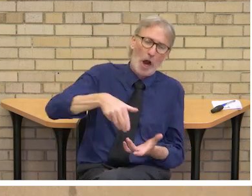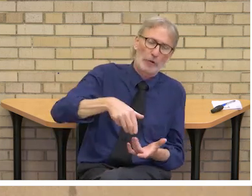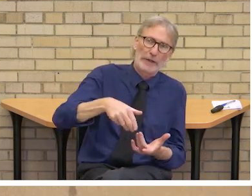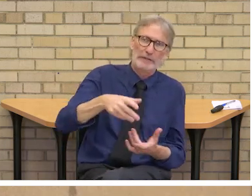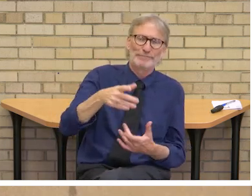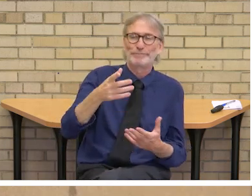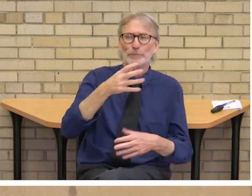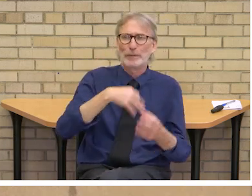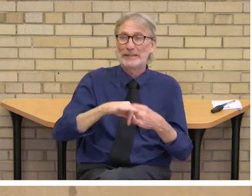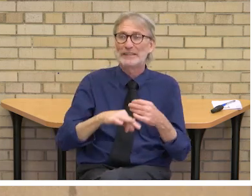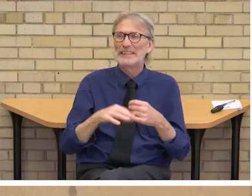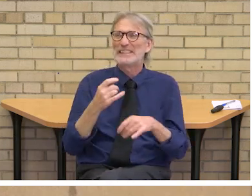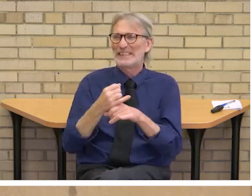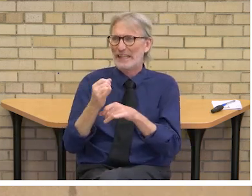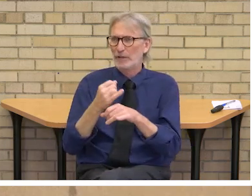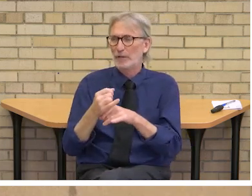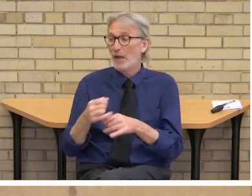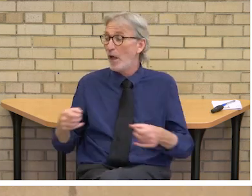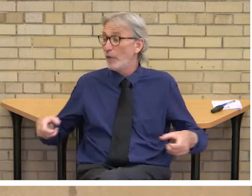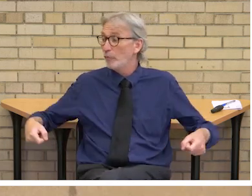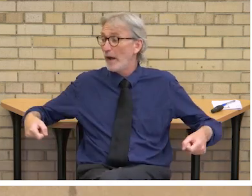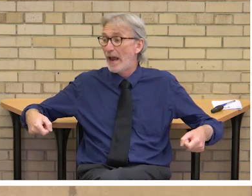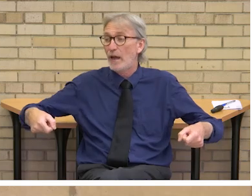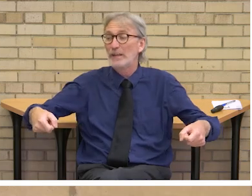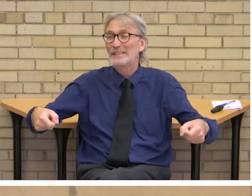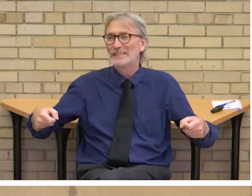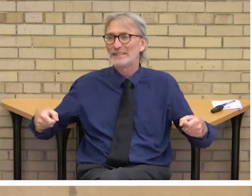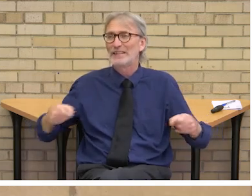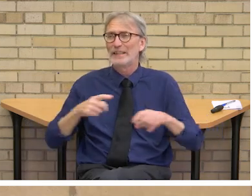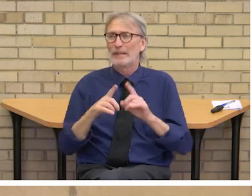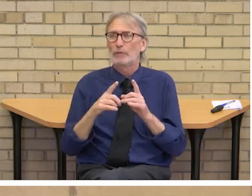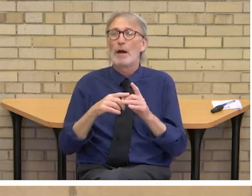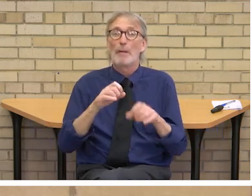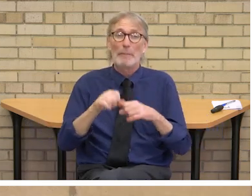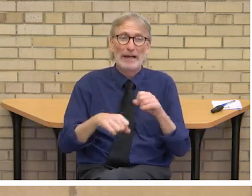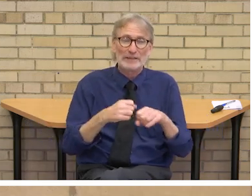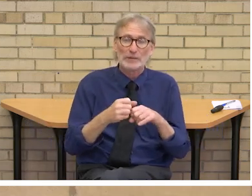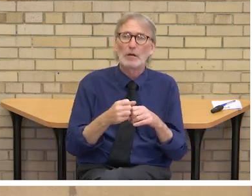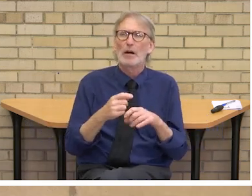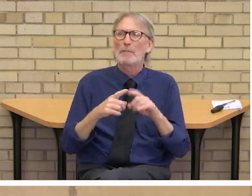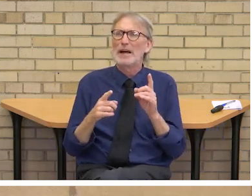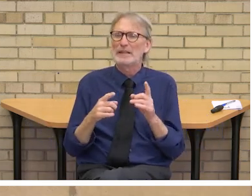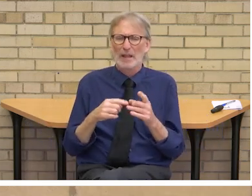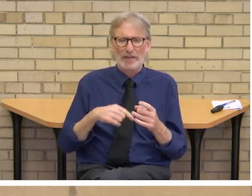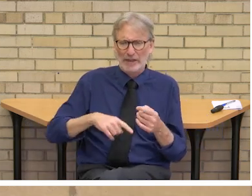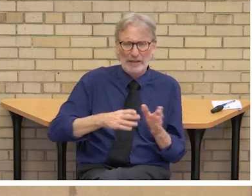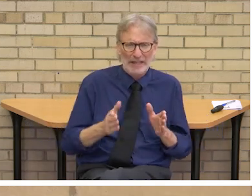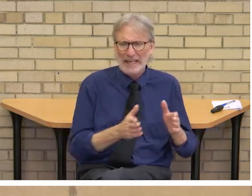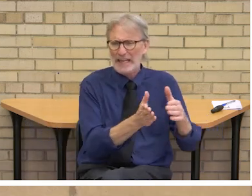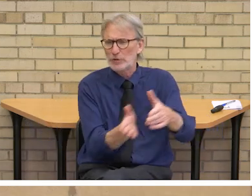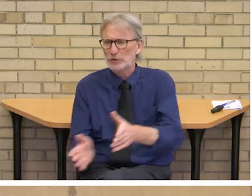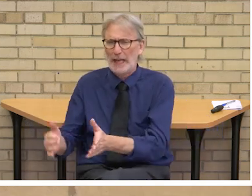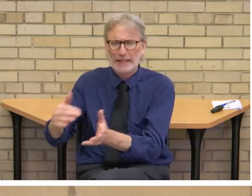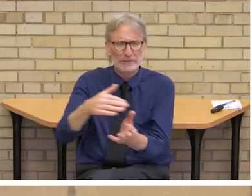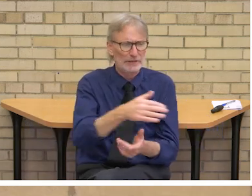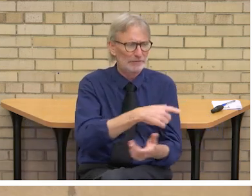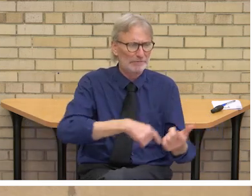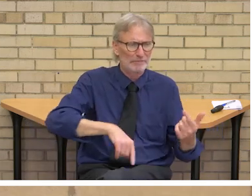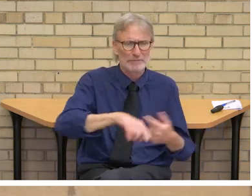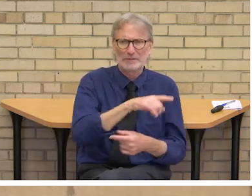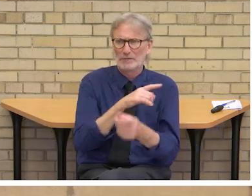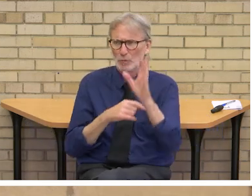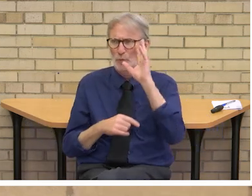steel. The railings will look a little different. The cycle track will be there, but the interchange itself will still function as it does